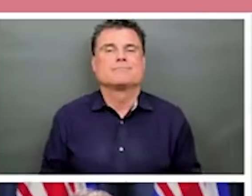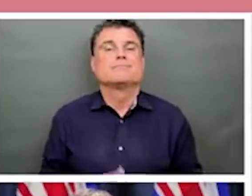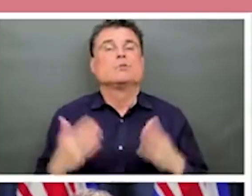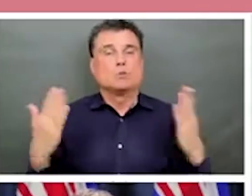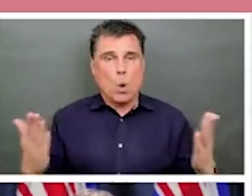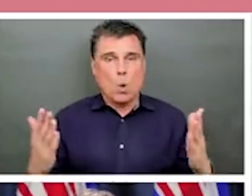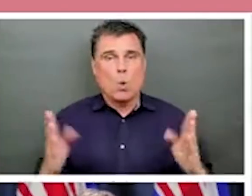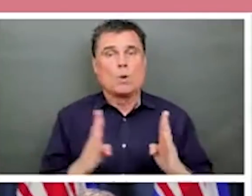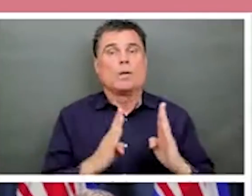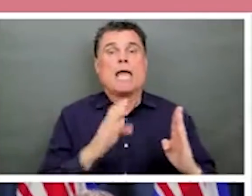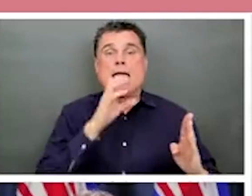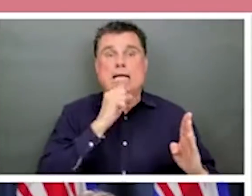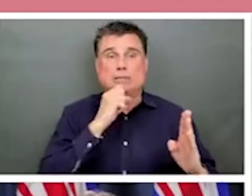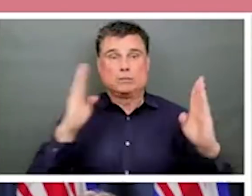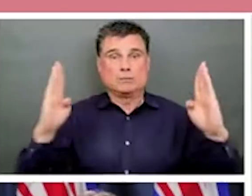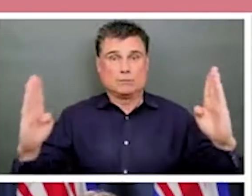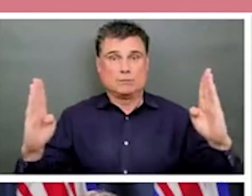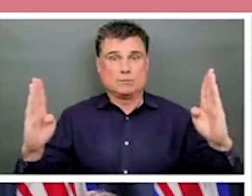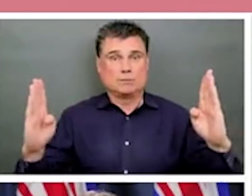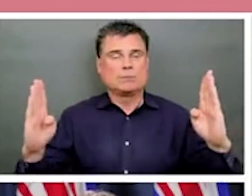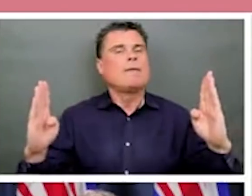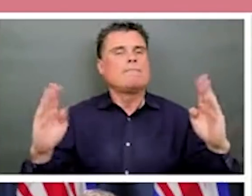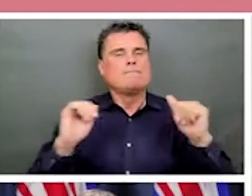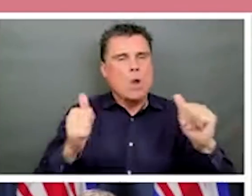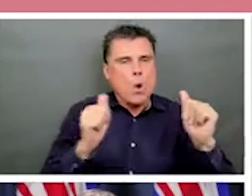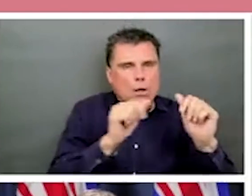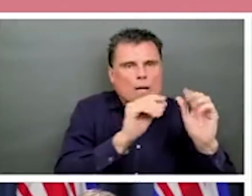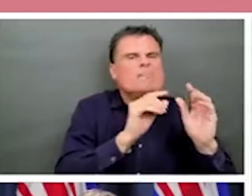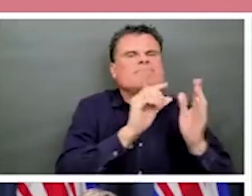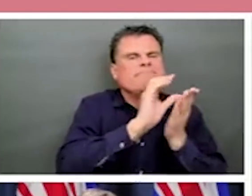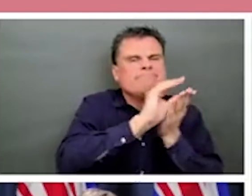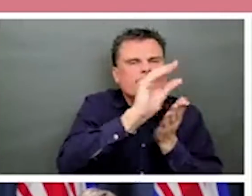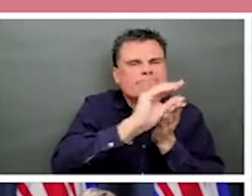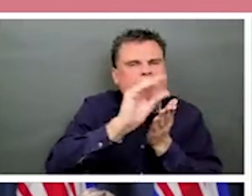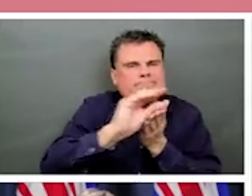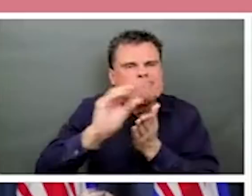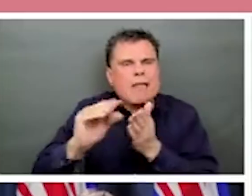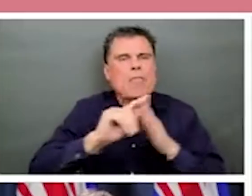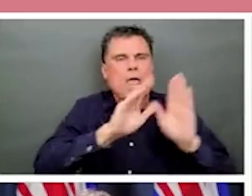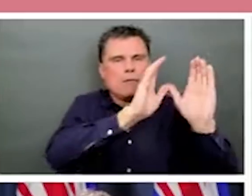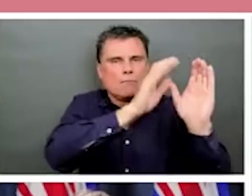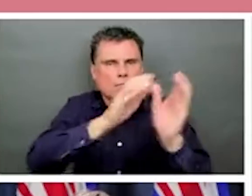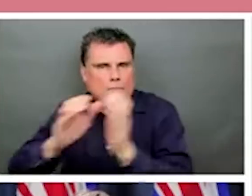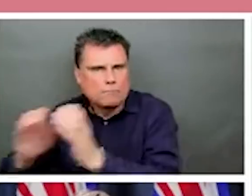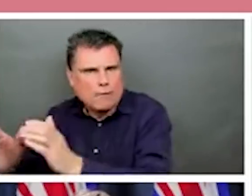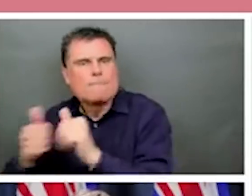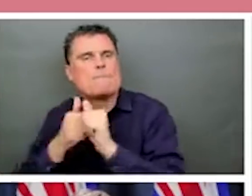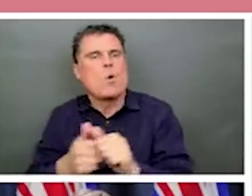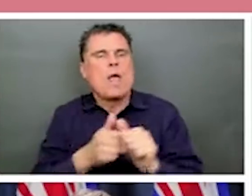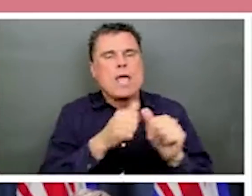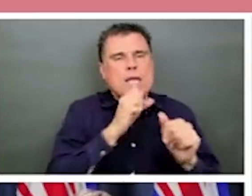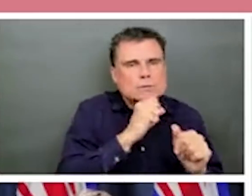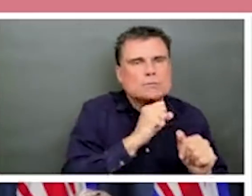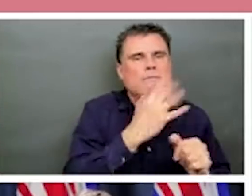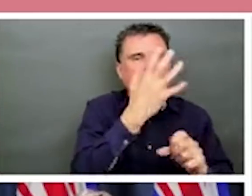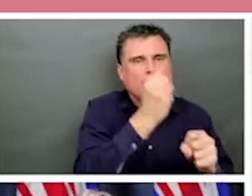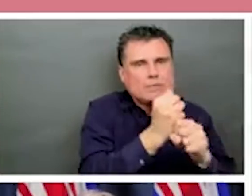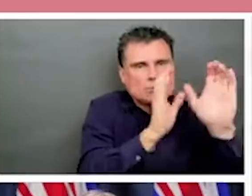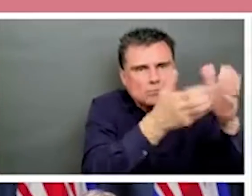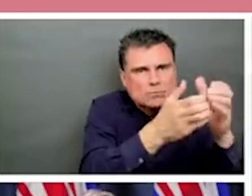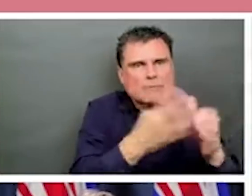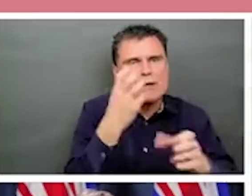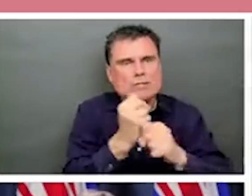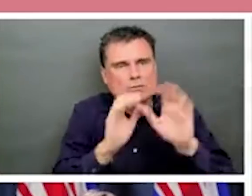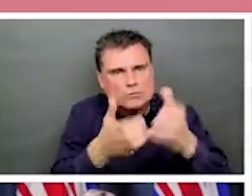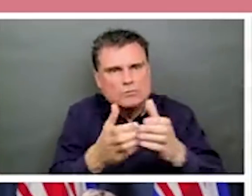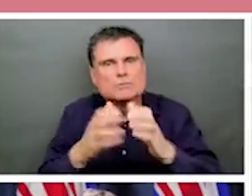we've been working with our partners at our TELUS call center to segment the population, and I'm very, very happy to report that our public